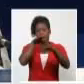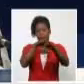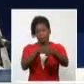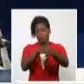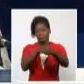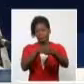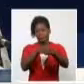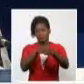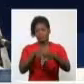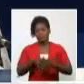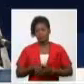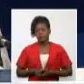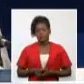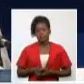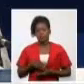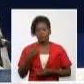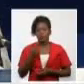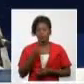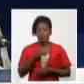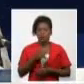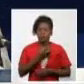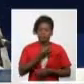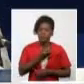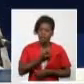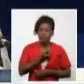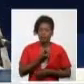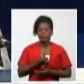We also have to lament the death of a